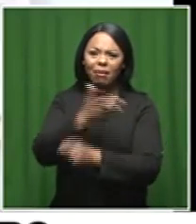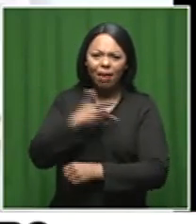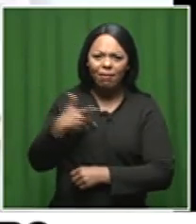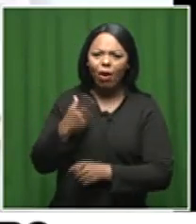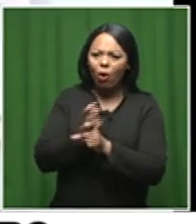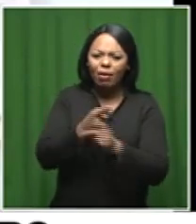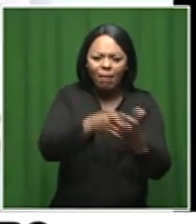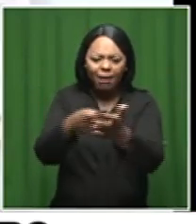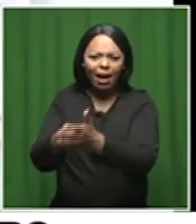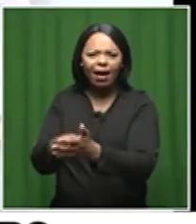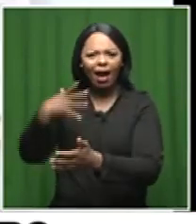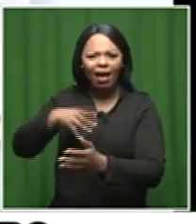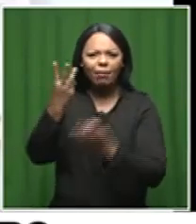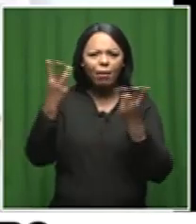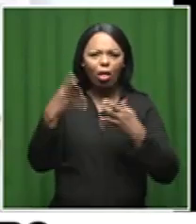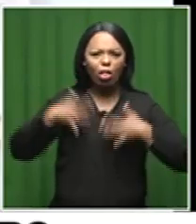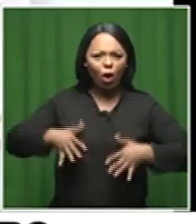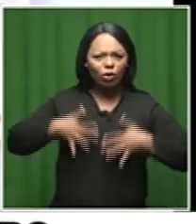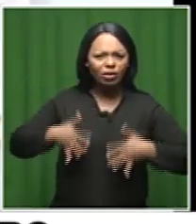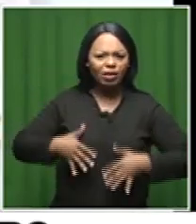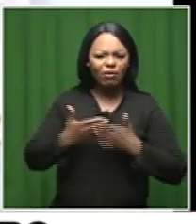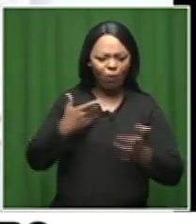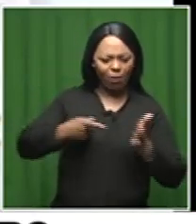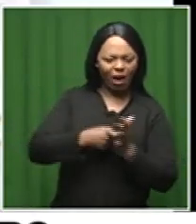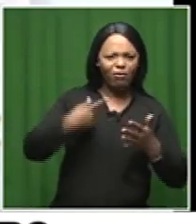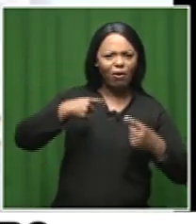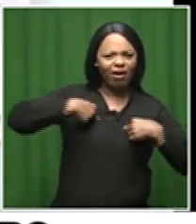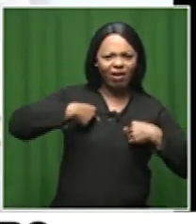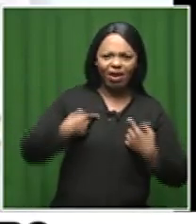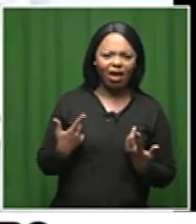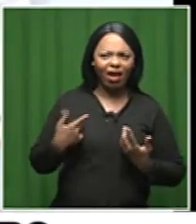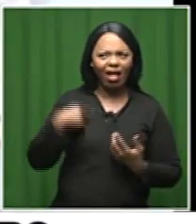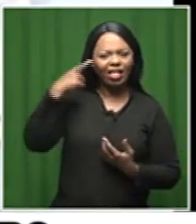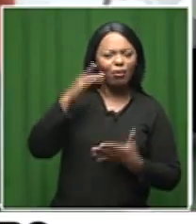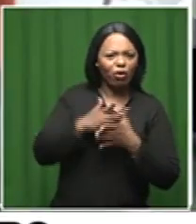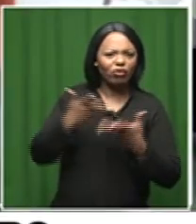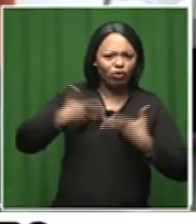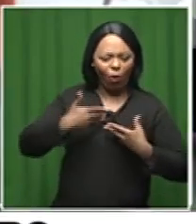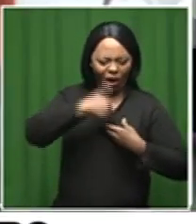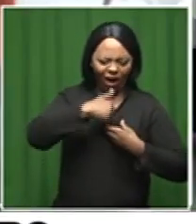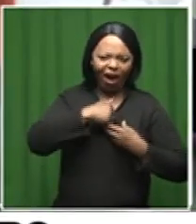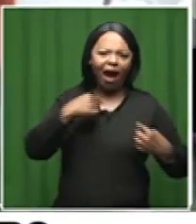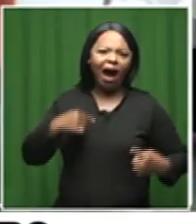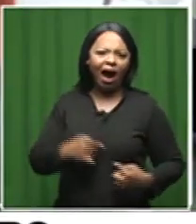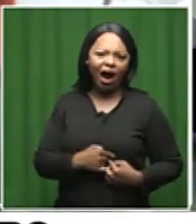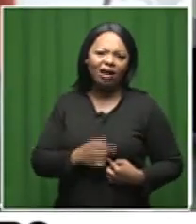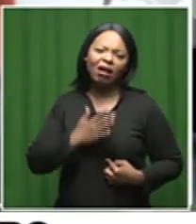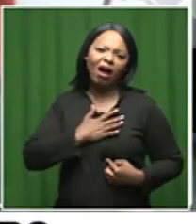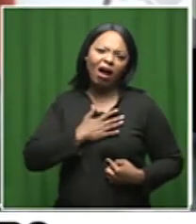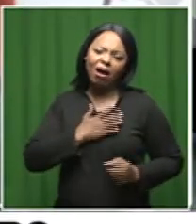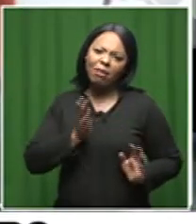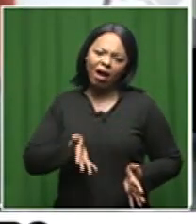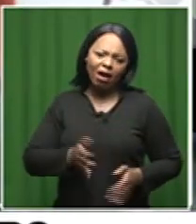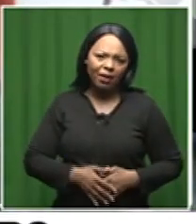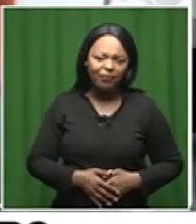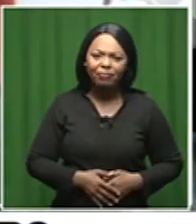clothes before buying for me. So yeah, I think it's because of that. Now, the spirit of giving that you were nurtured into having is